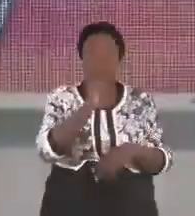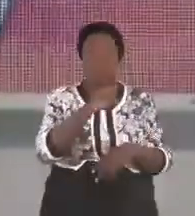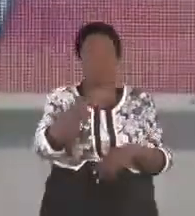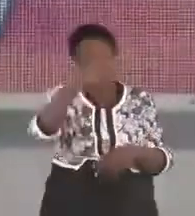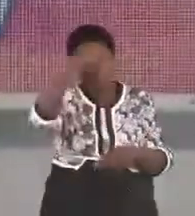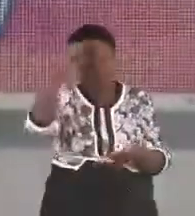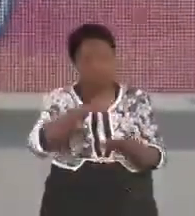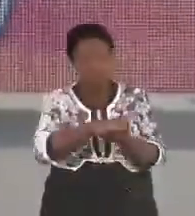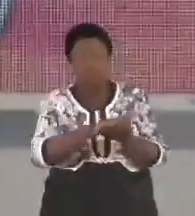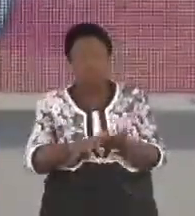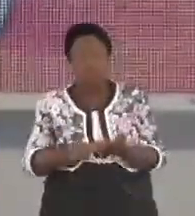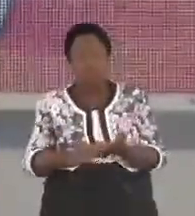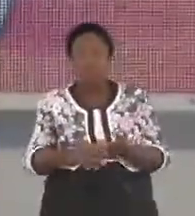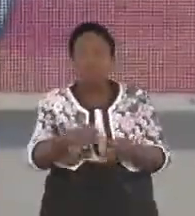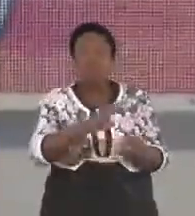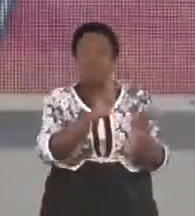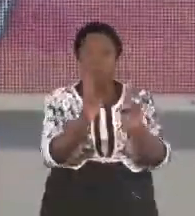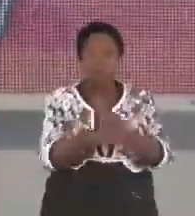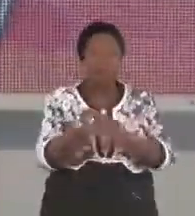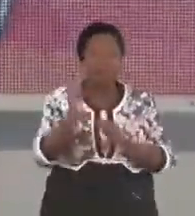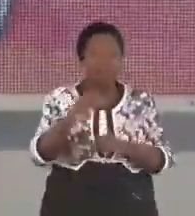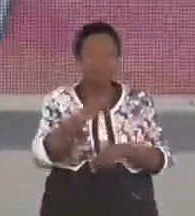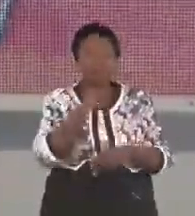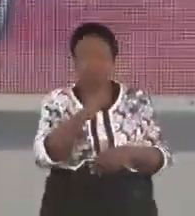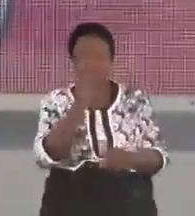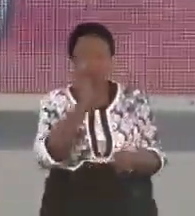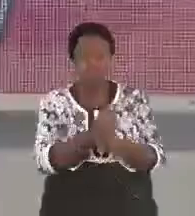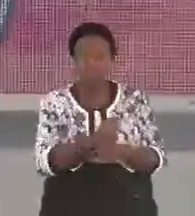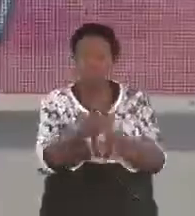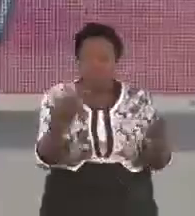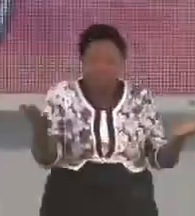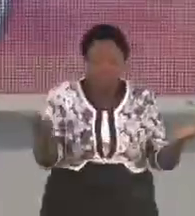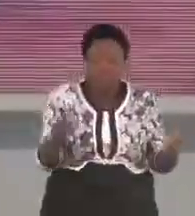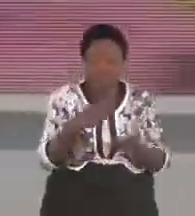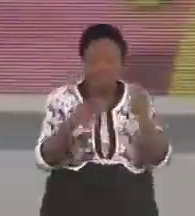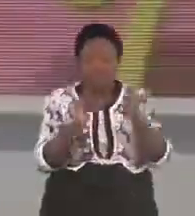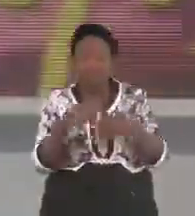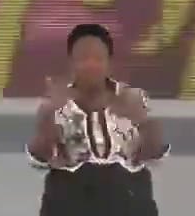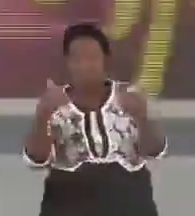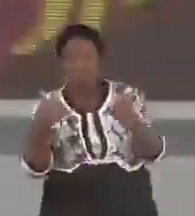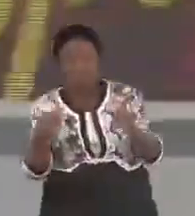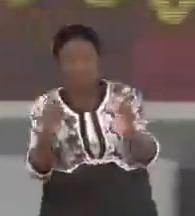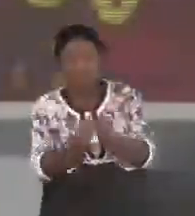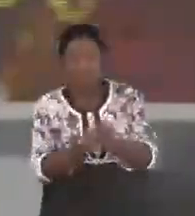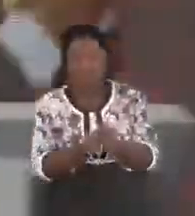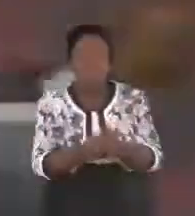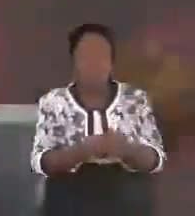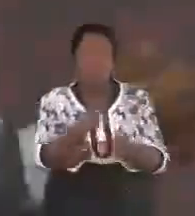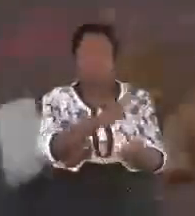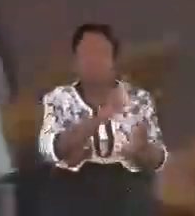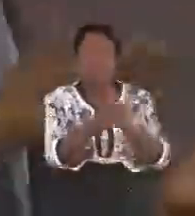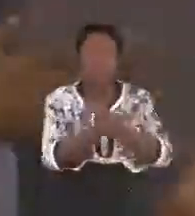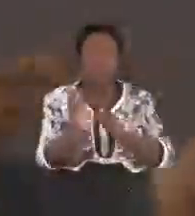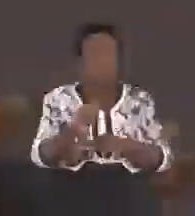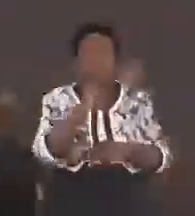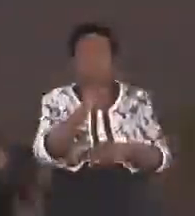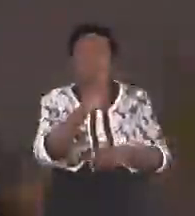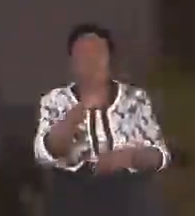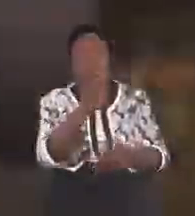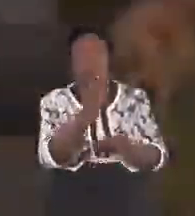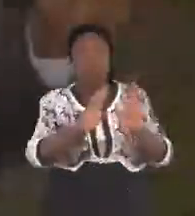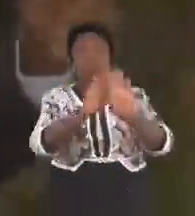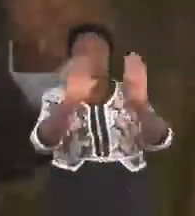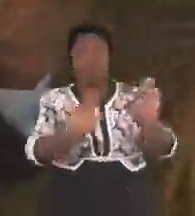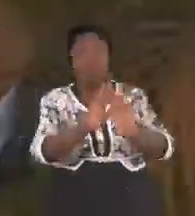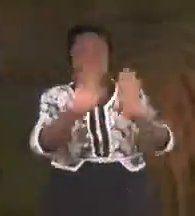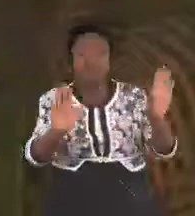Repentance must not be plastic. Repentance must not just be Sunday that I pray that you use. It